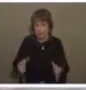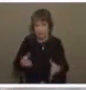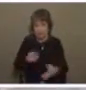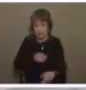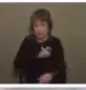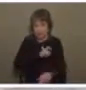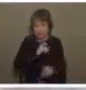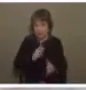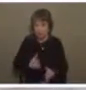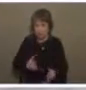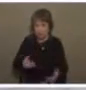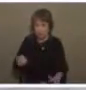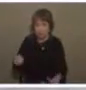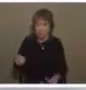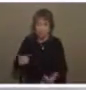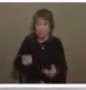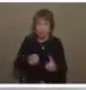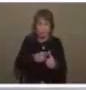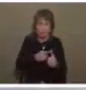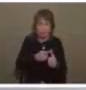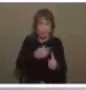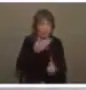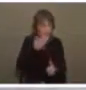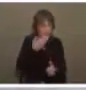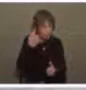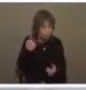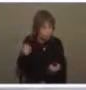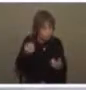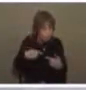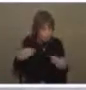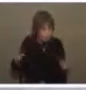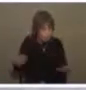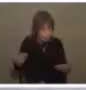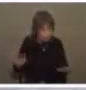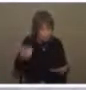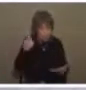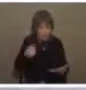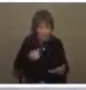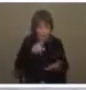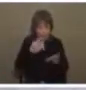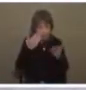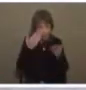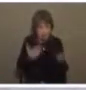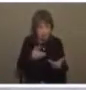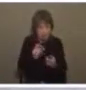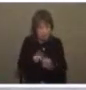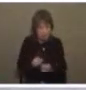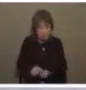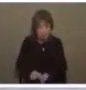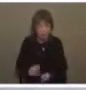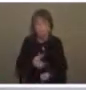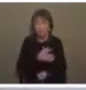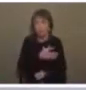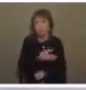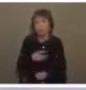Número uno, gracias por estar con nosotros hoy y por sus recomendaciones específicas, sobre todo, como, por ejemplo, viendo las oportunidades que